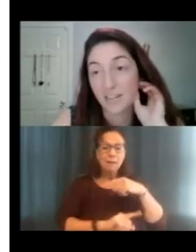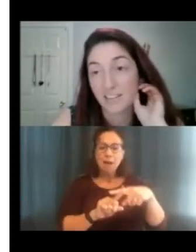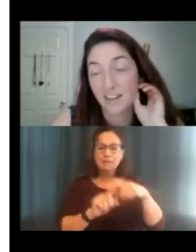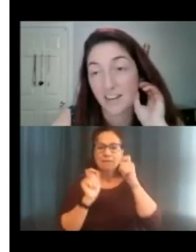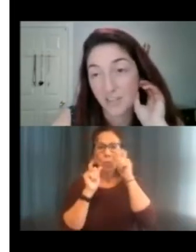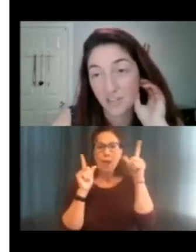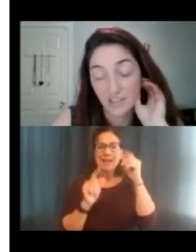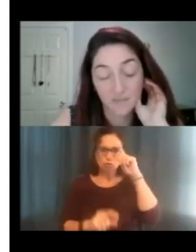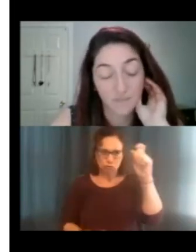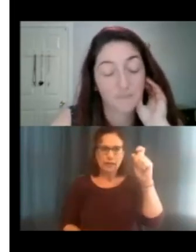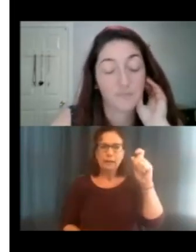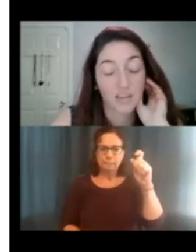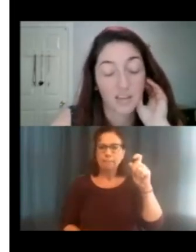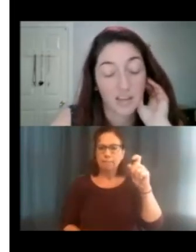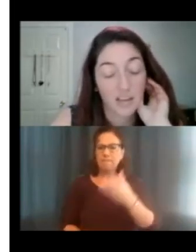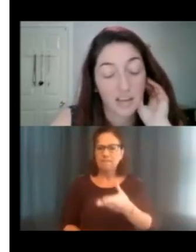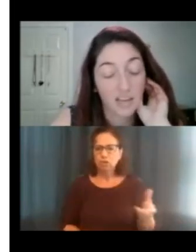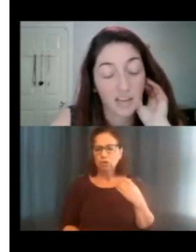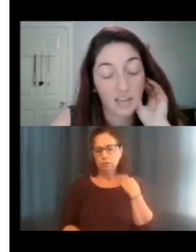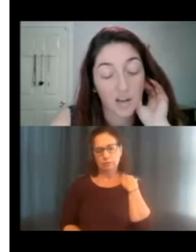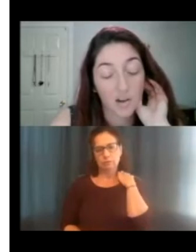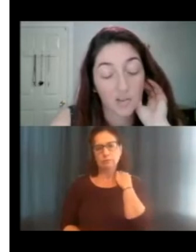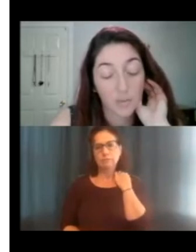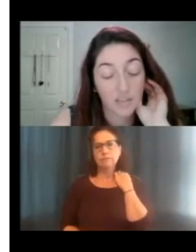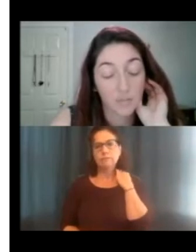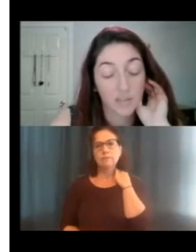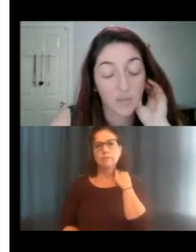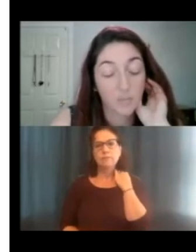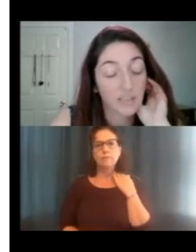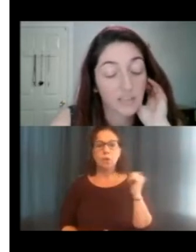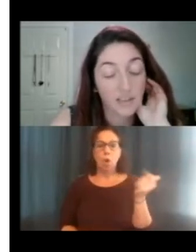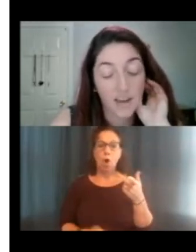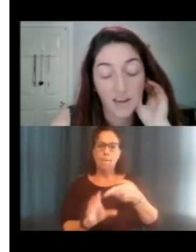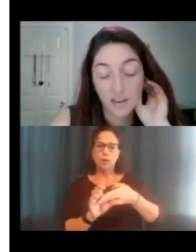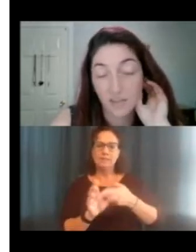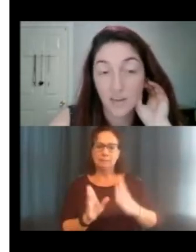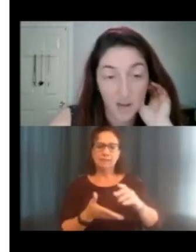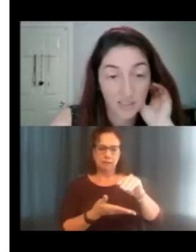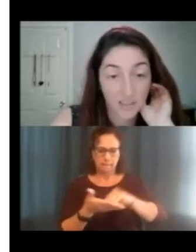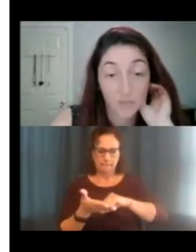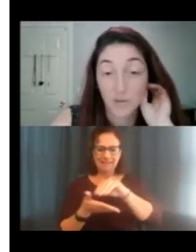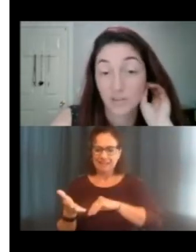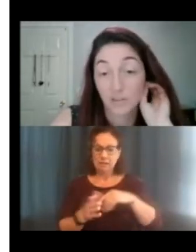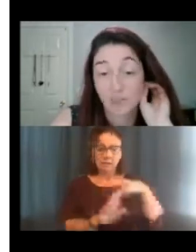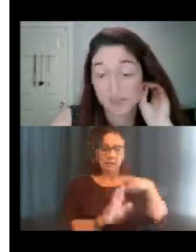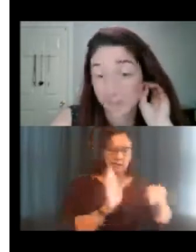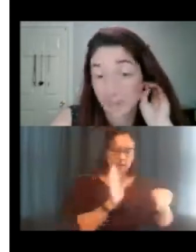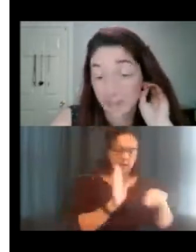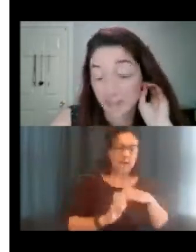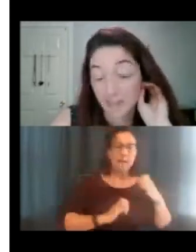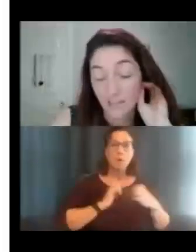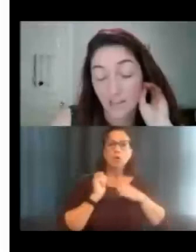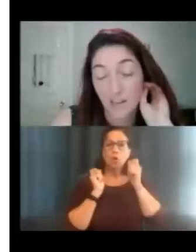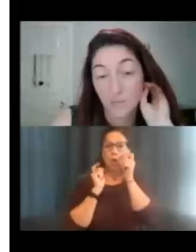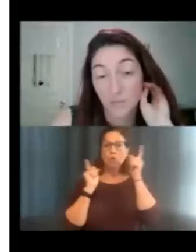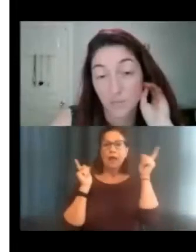and dreaming features. And all of the participants completed a negative and positive emotional arousal